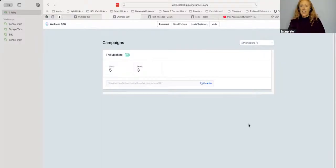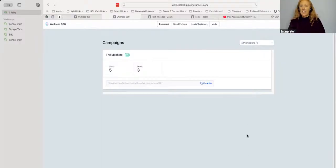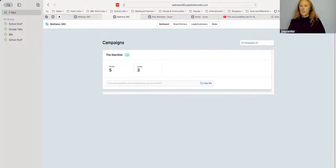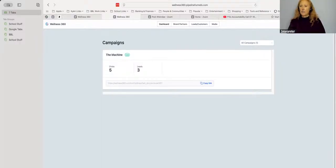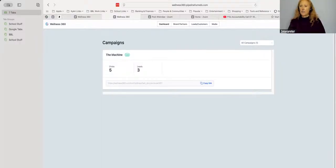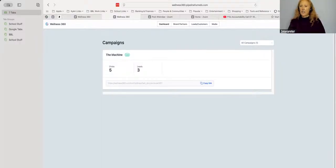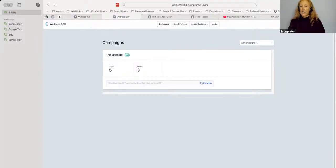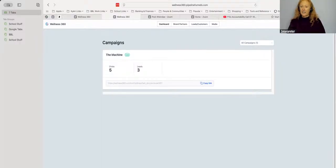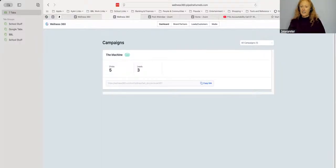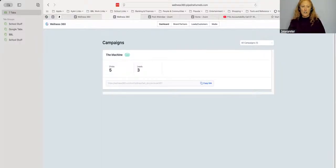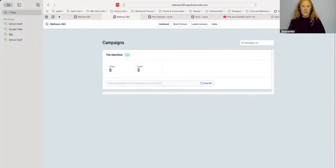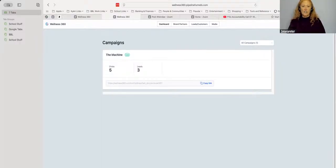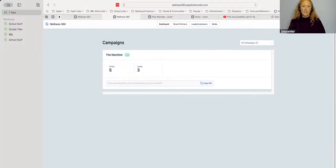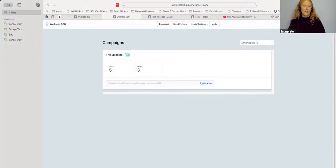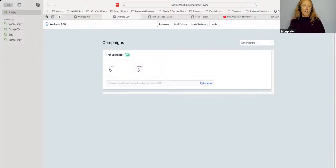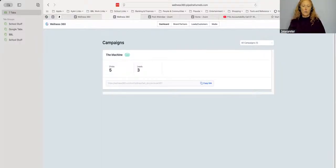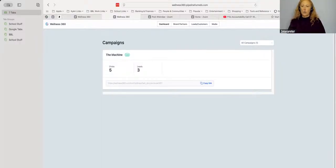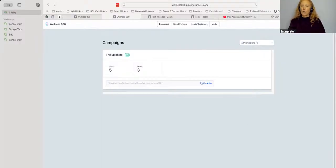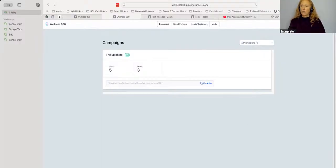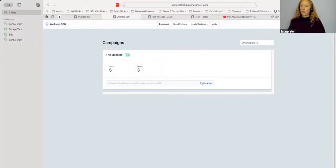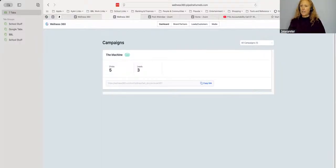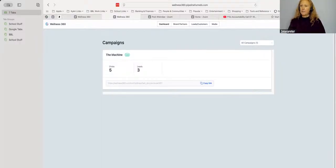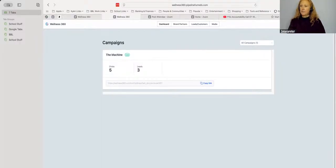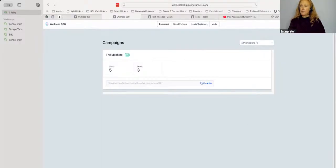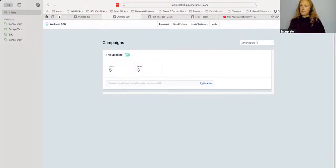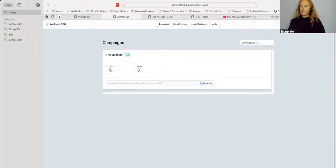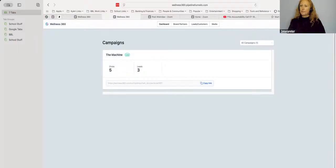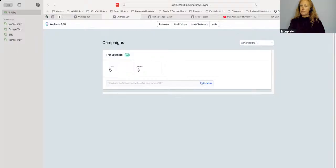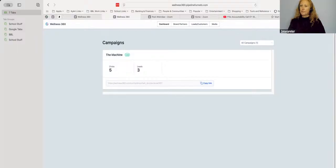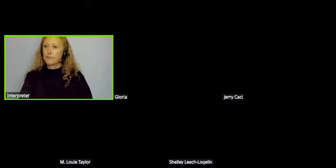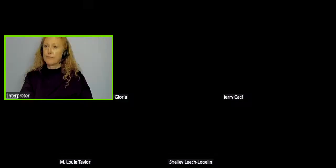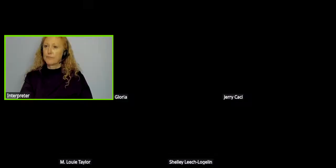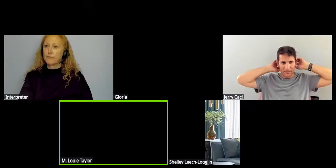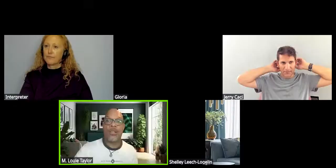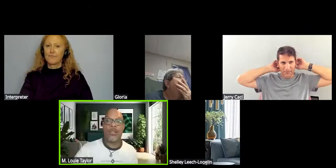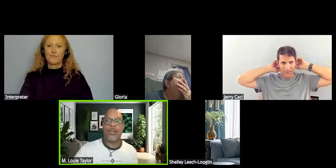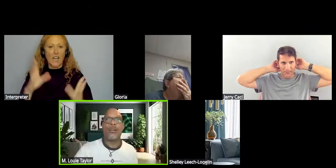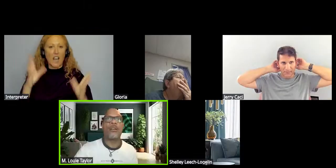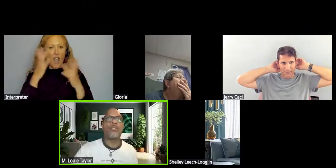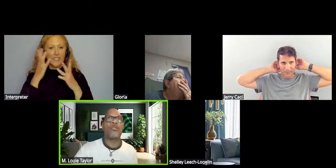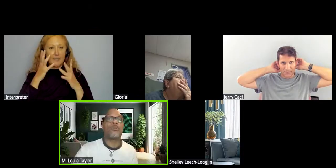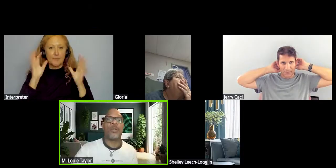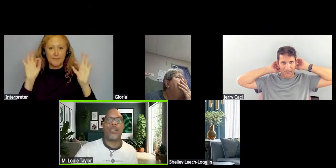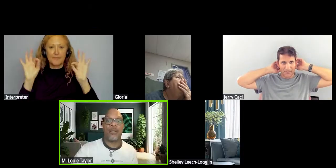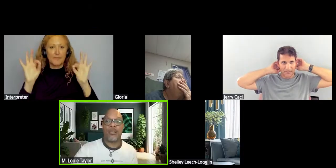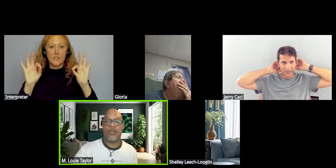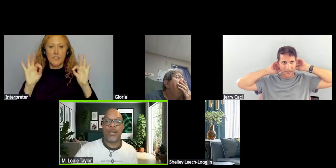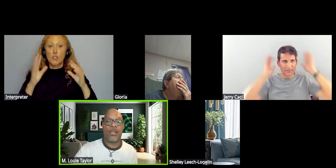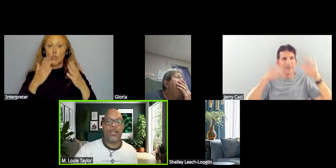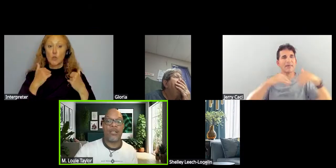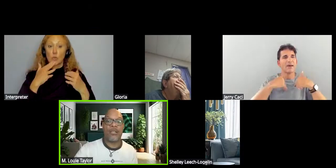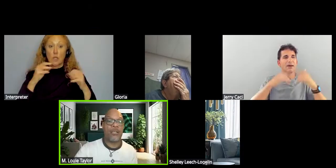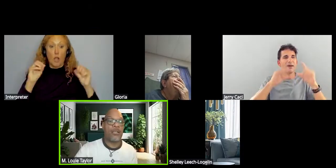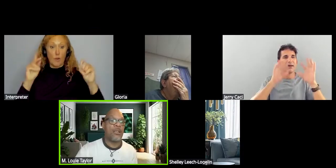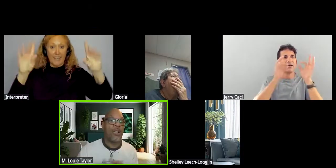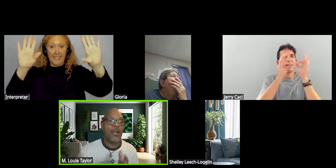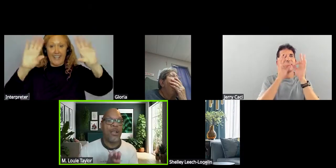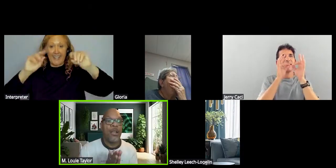Okay, thank you. I get that. That seems like that'll work well. Awesome. Sweet. Okay,